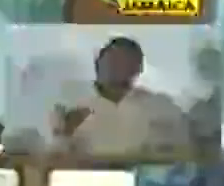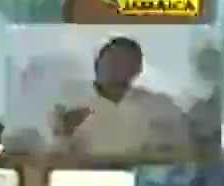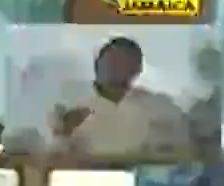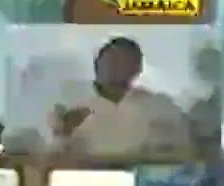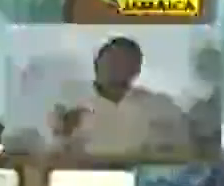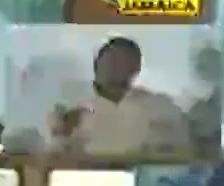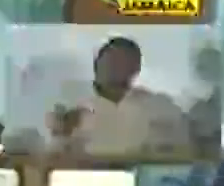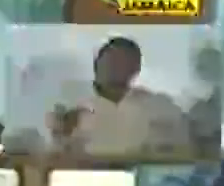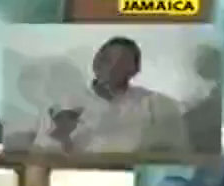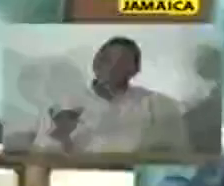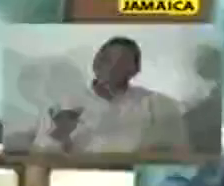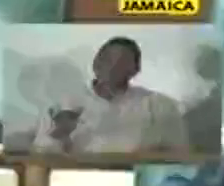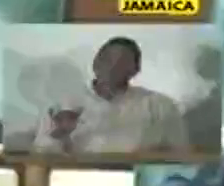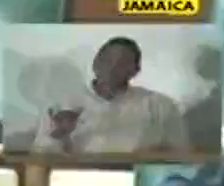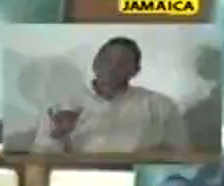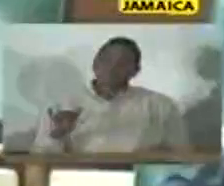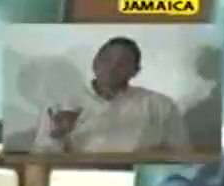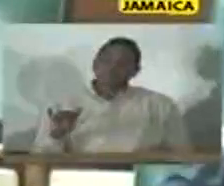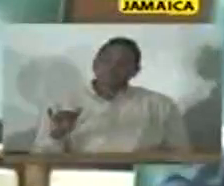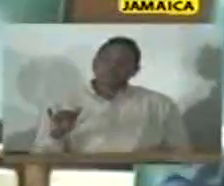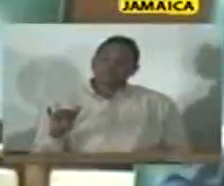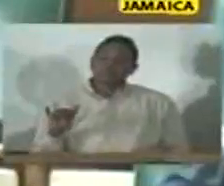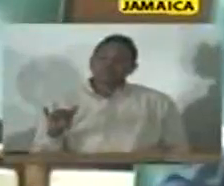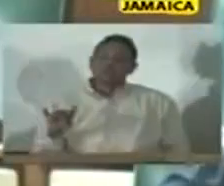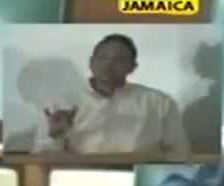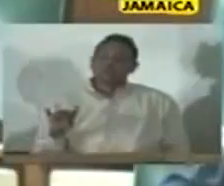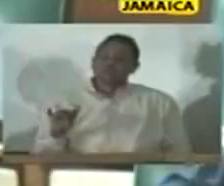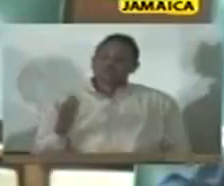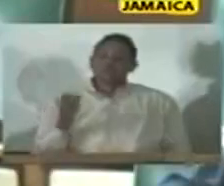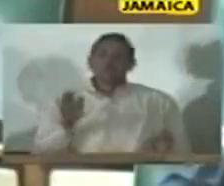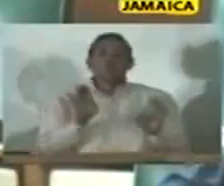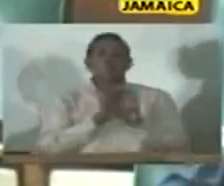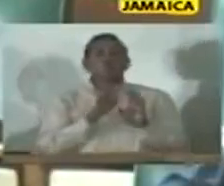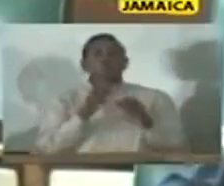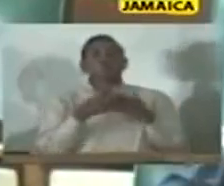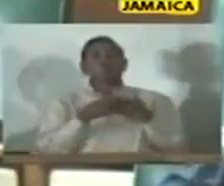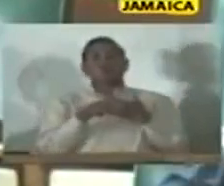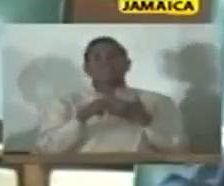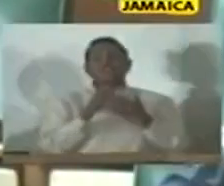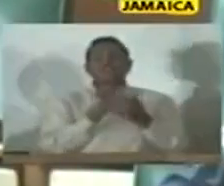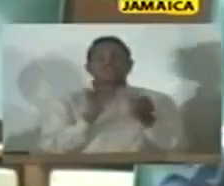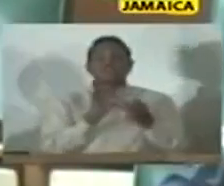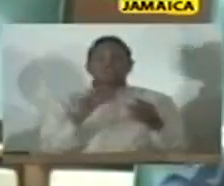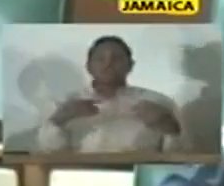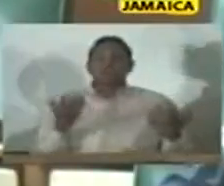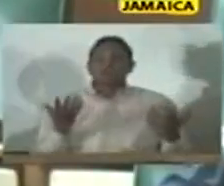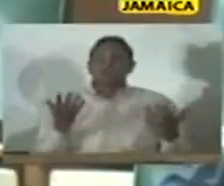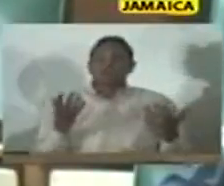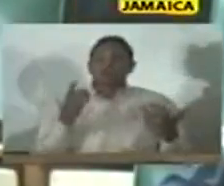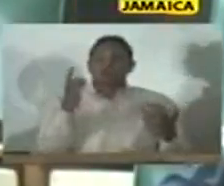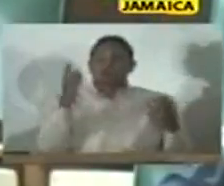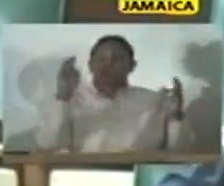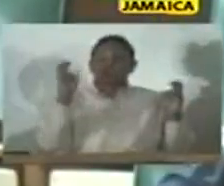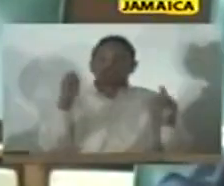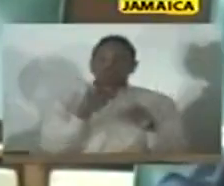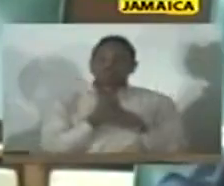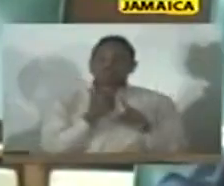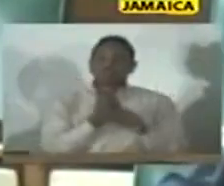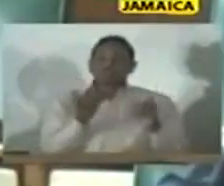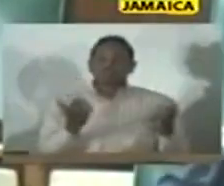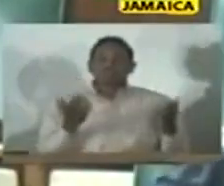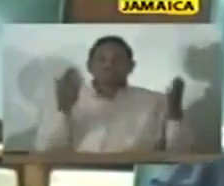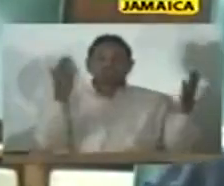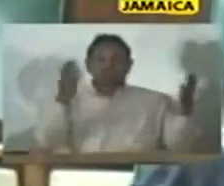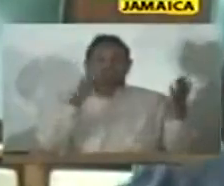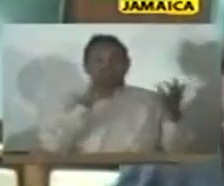I would like to just, in closing, make reference to one issue that was raised as